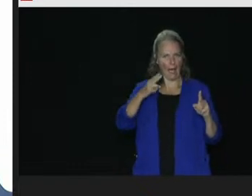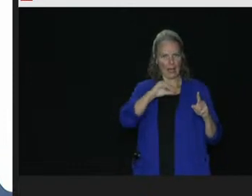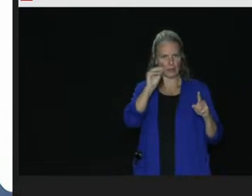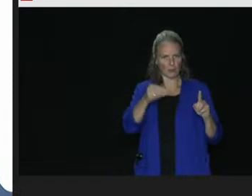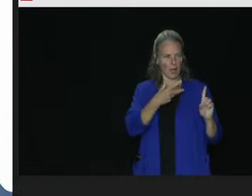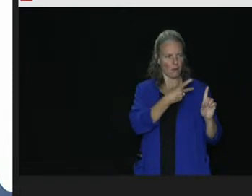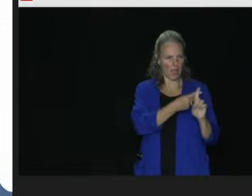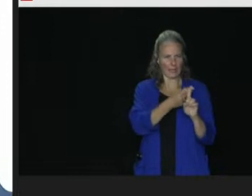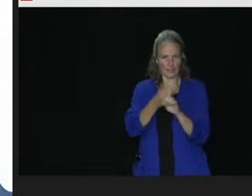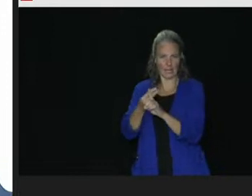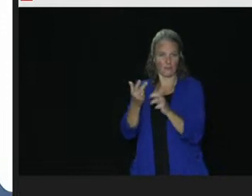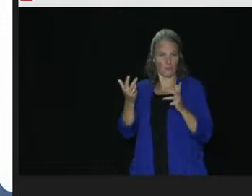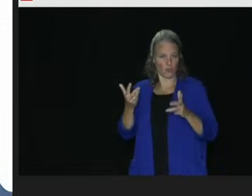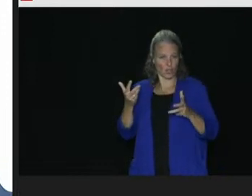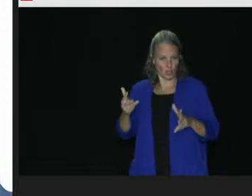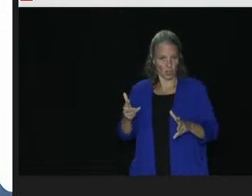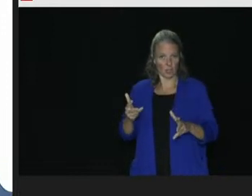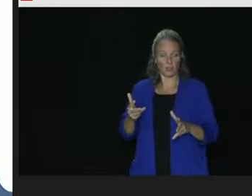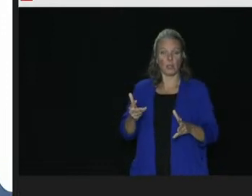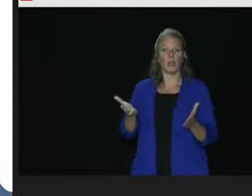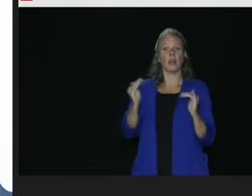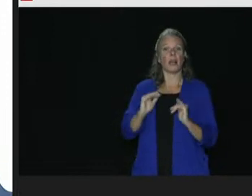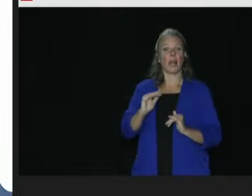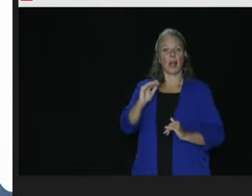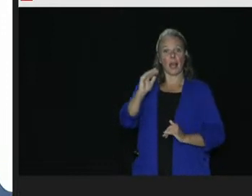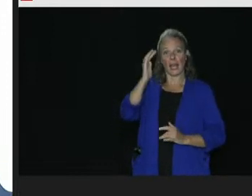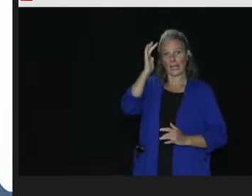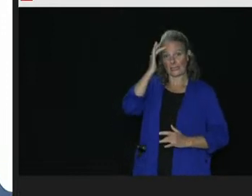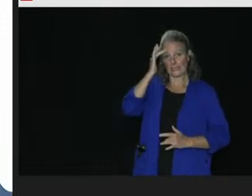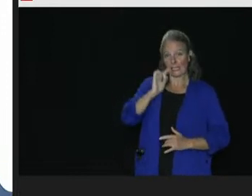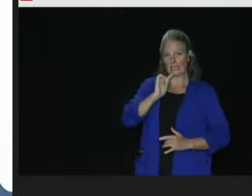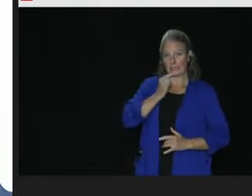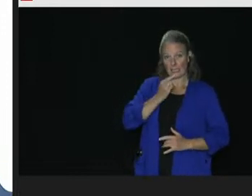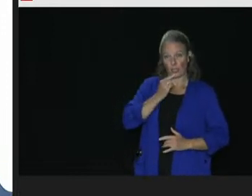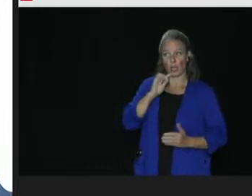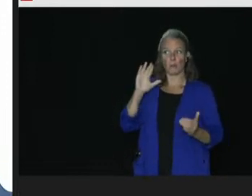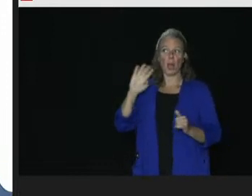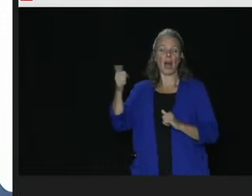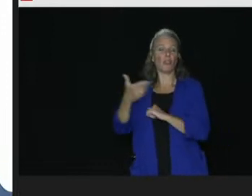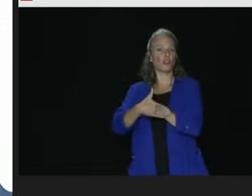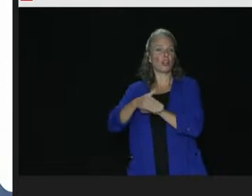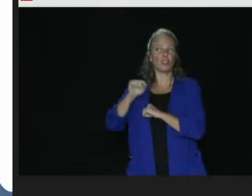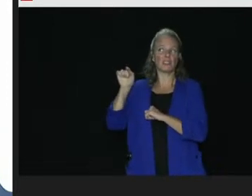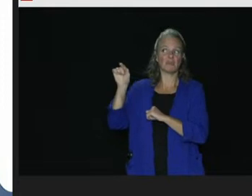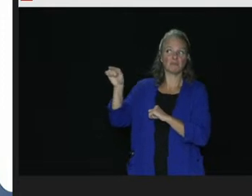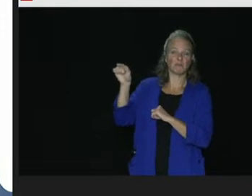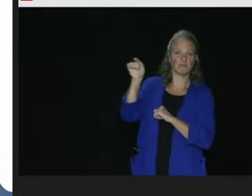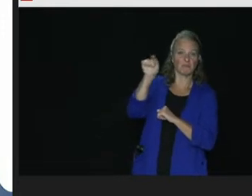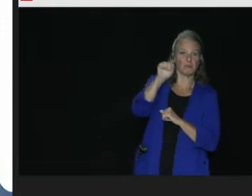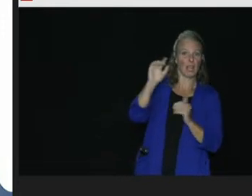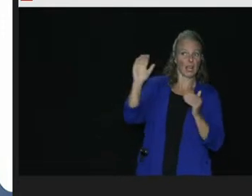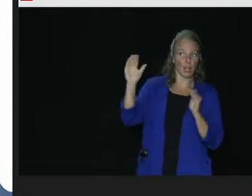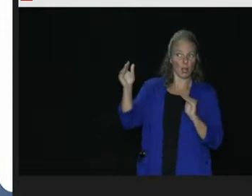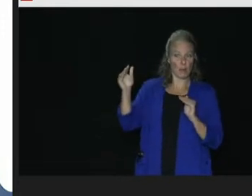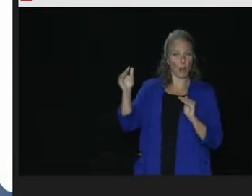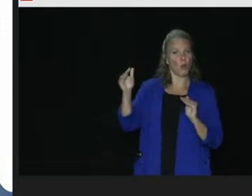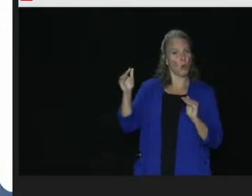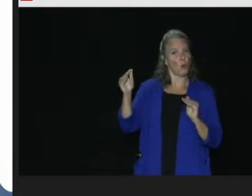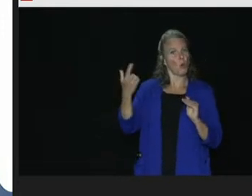Our rates of severe illness compared to that of other countries is